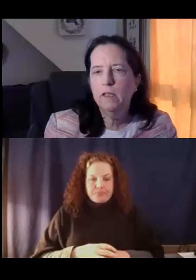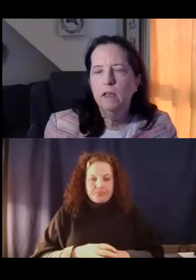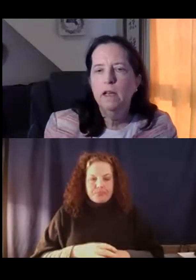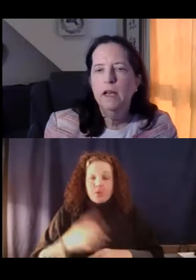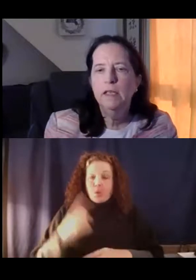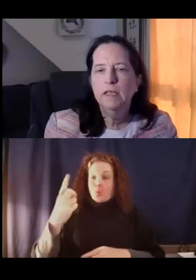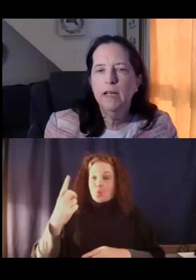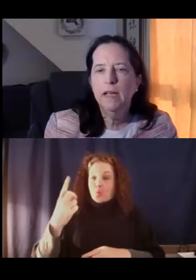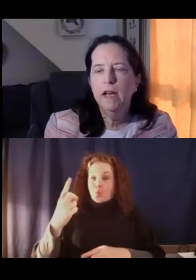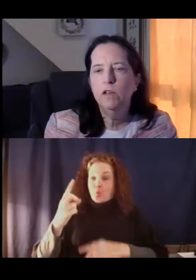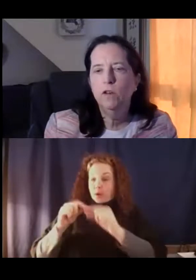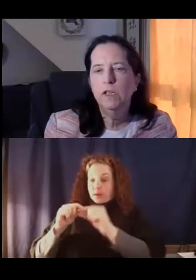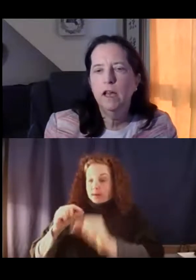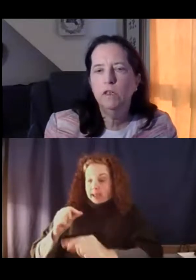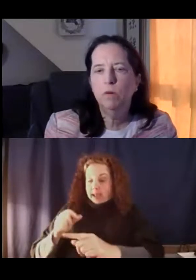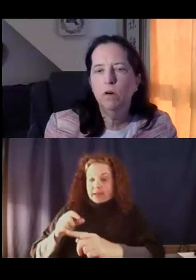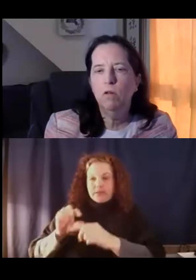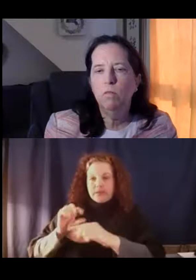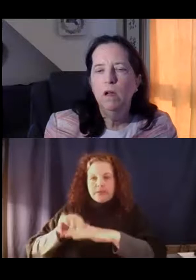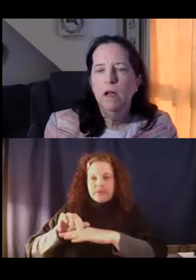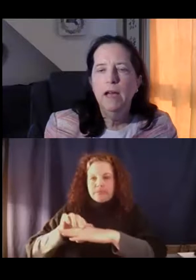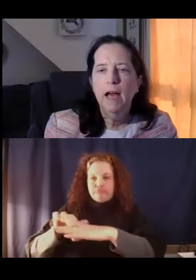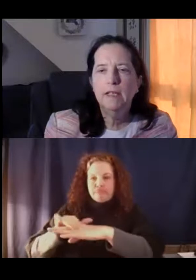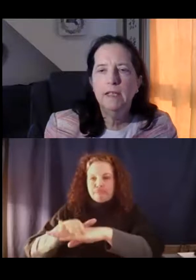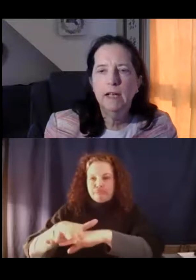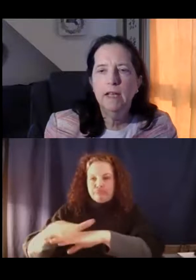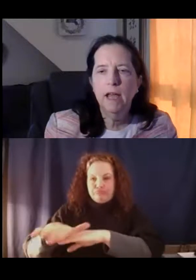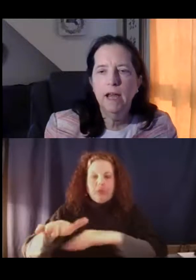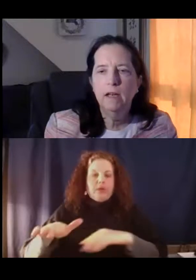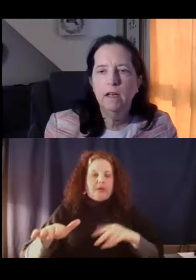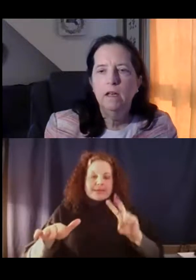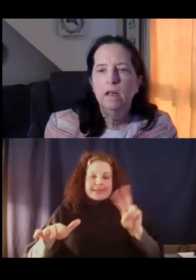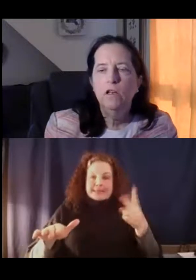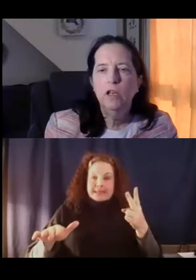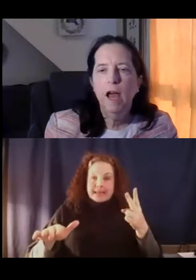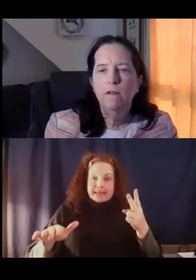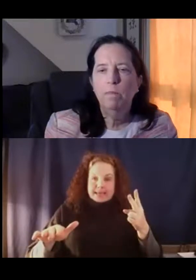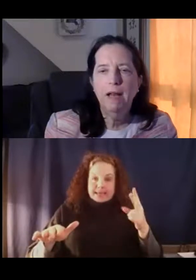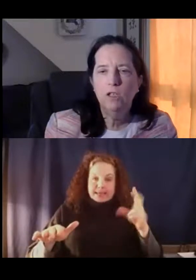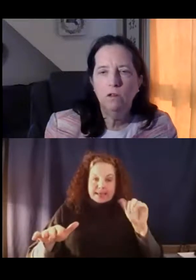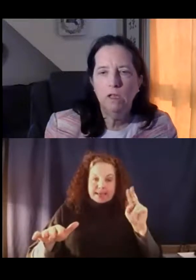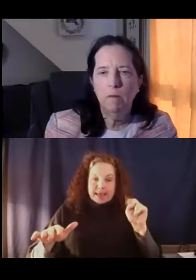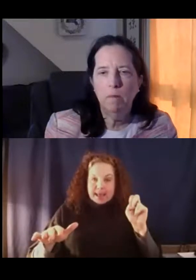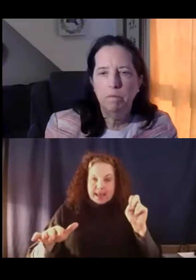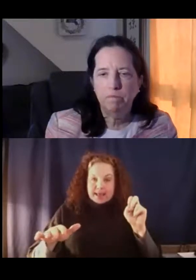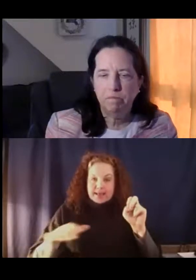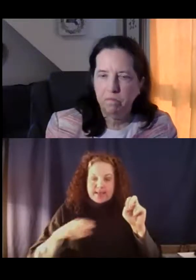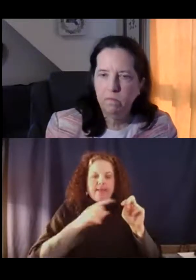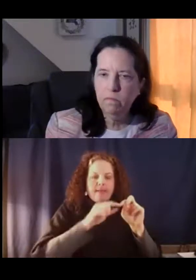contact, and the second cane you're using as a probe. And that second cane should have a pencil tip.